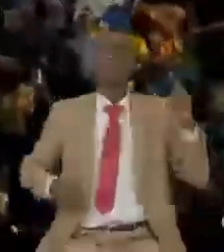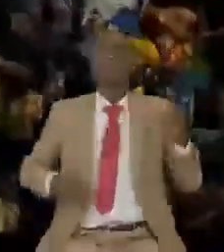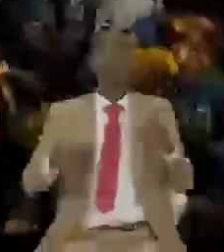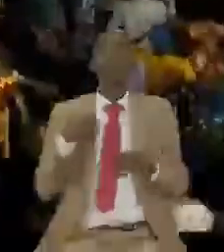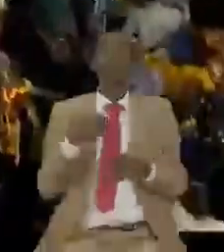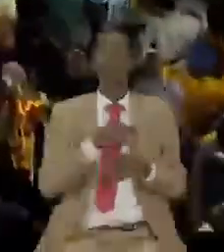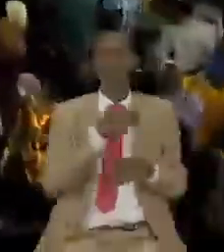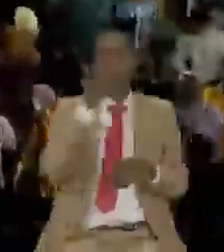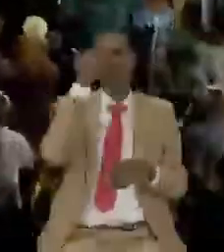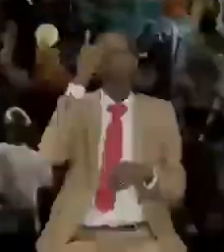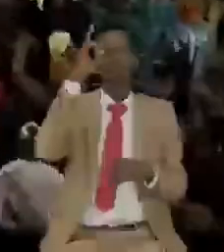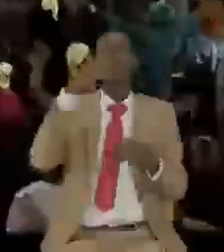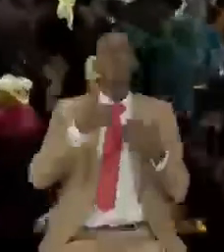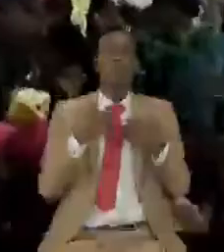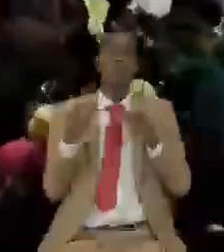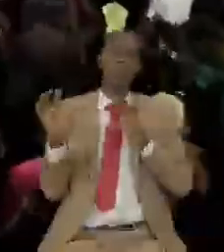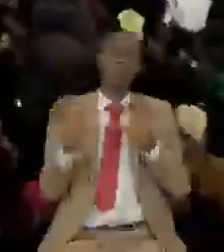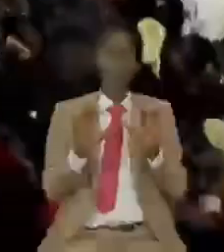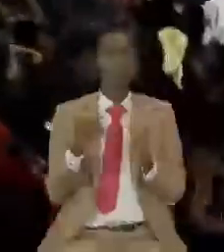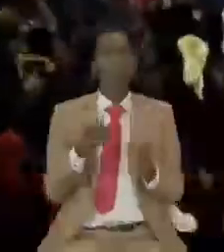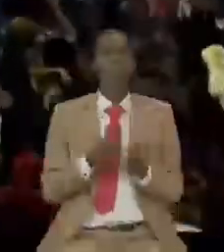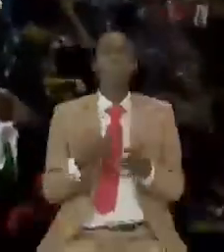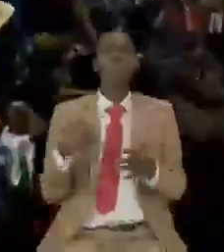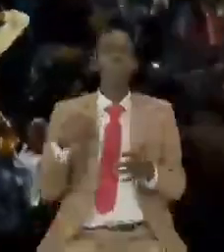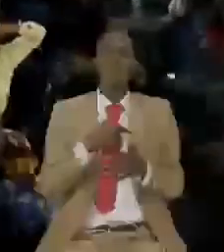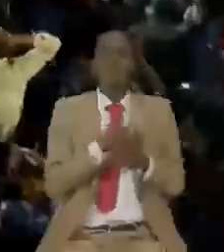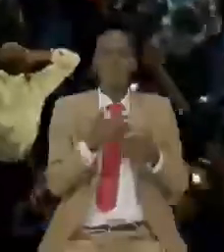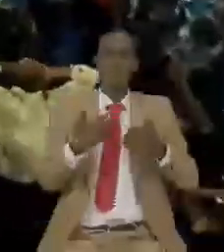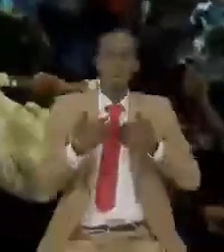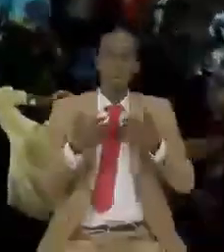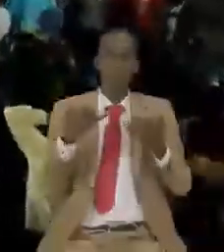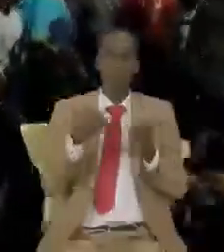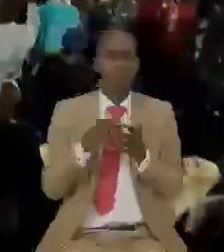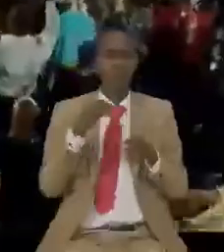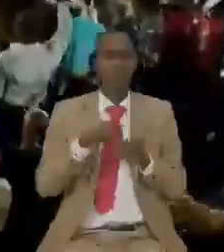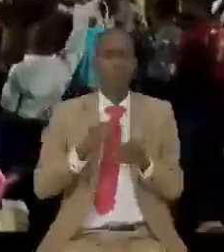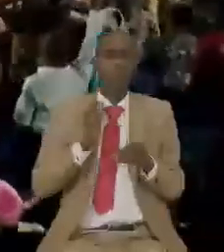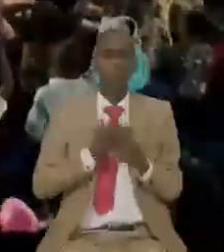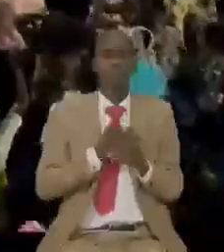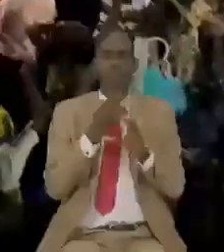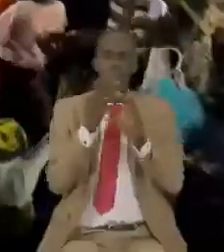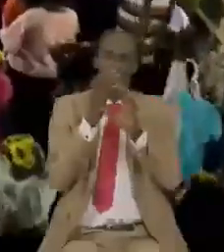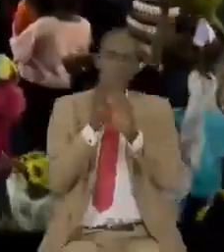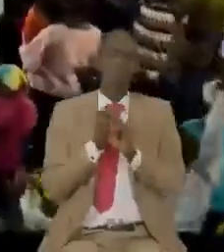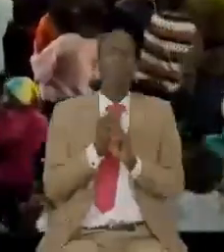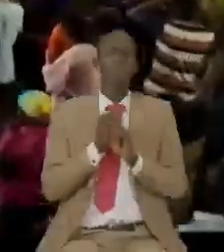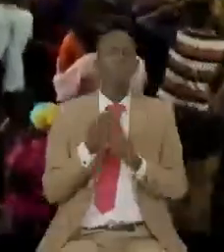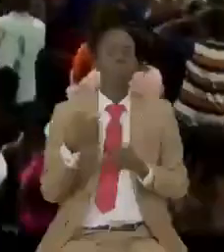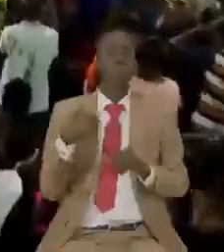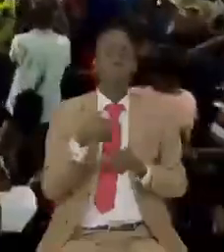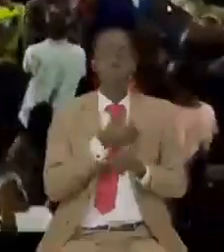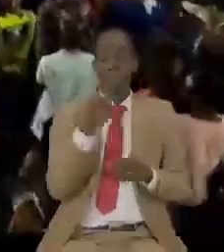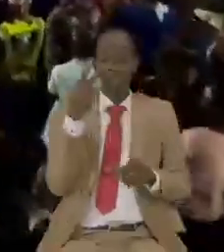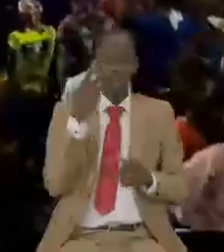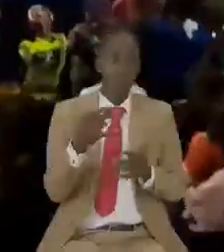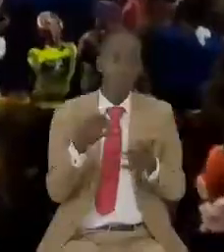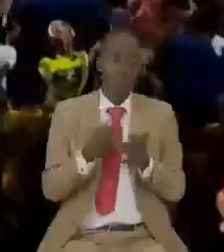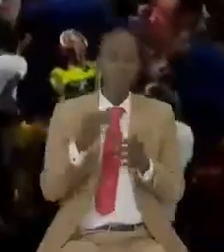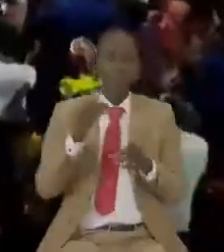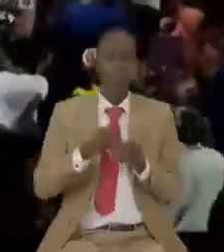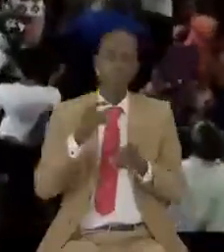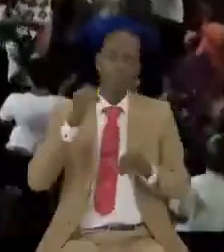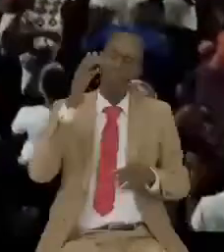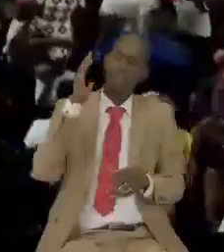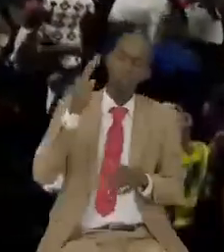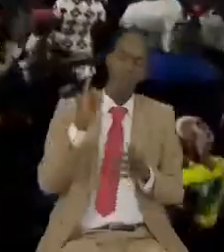you've done it. We have it in our possession. We'll see each in the testimonies that